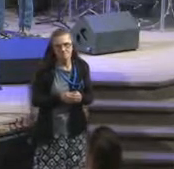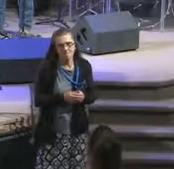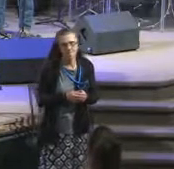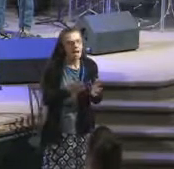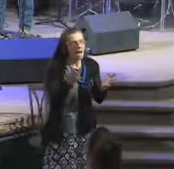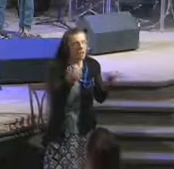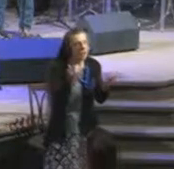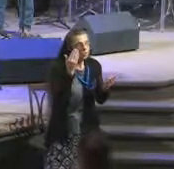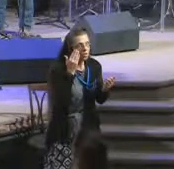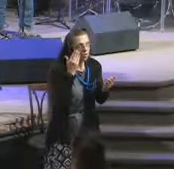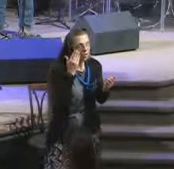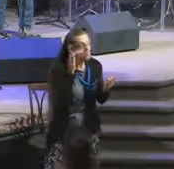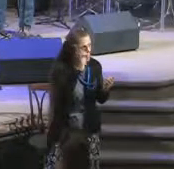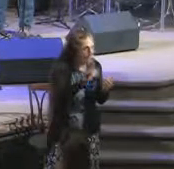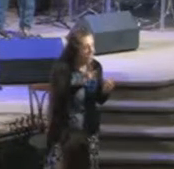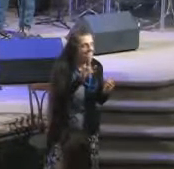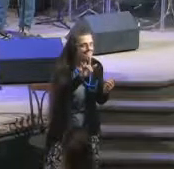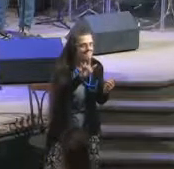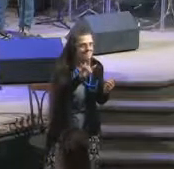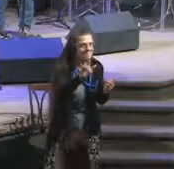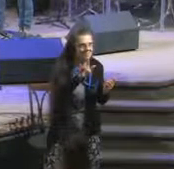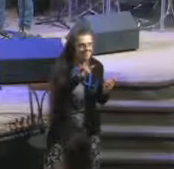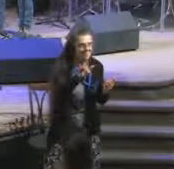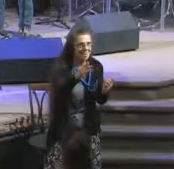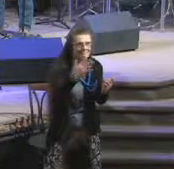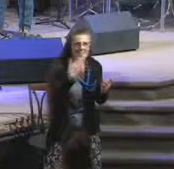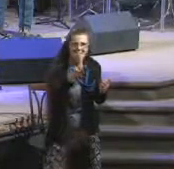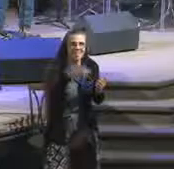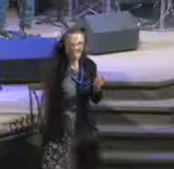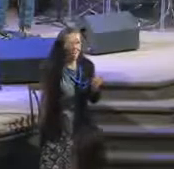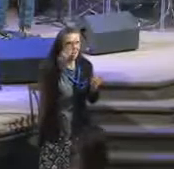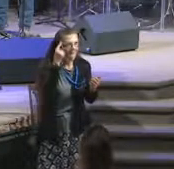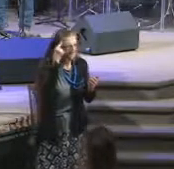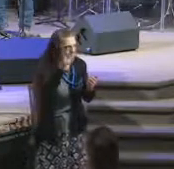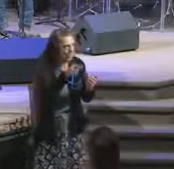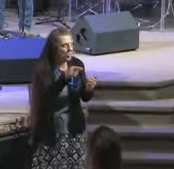I want you to know that I love you, and I thank God for you,